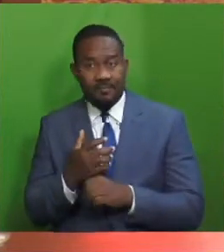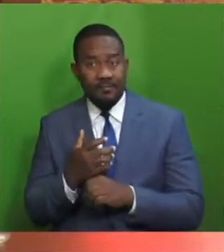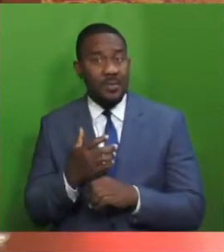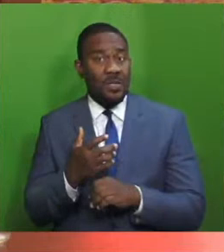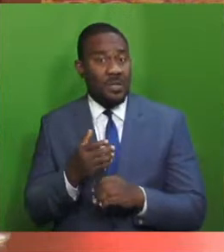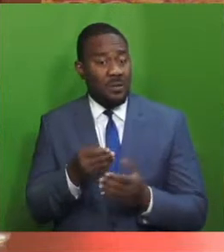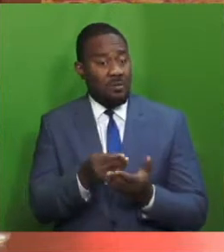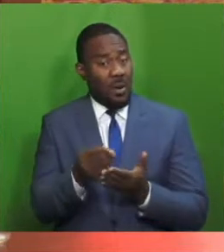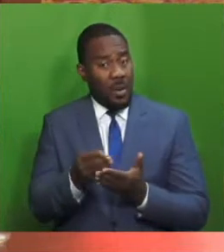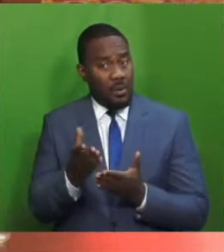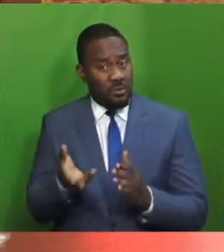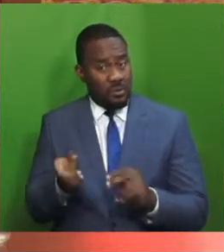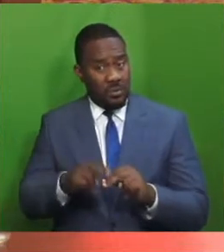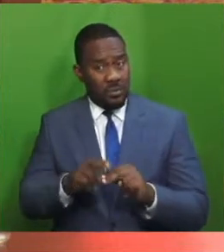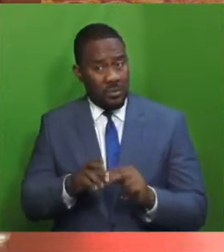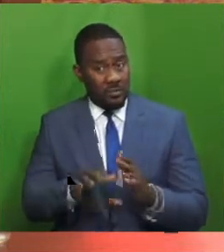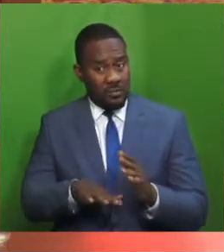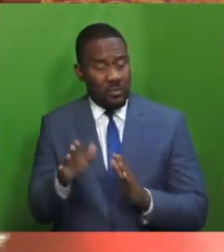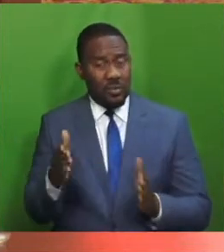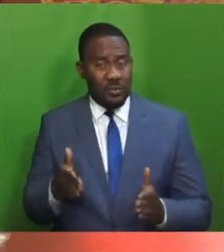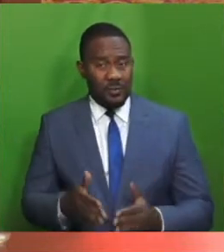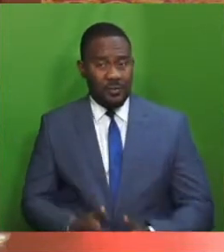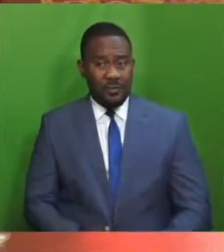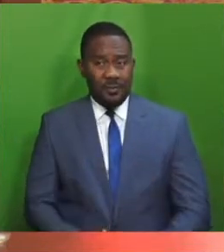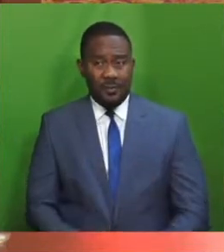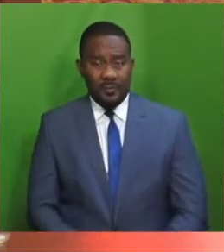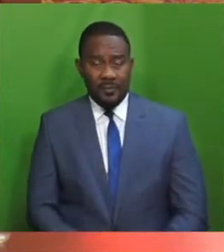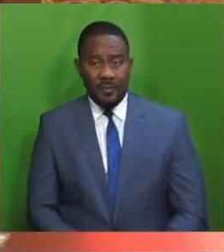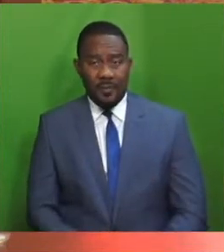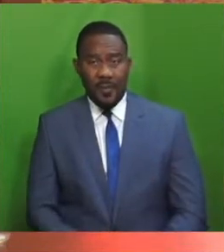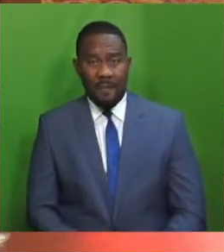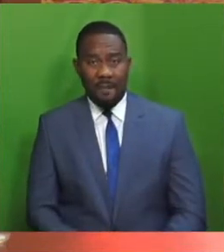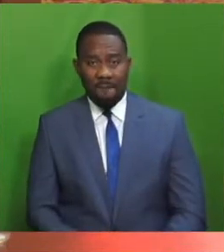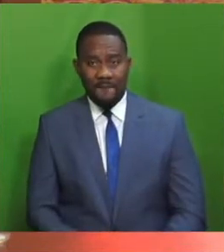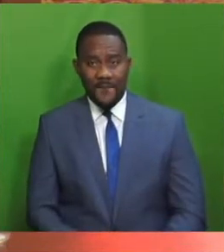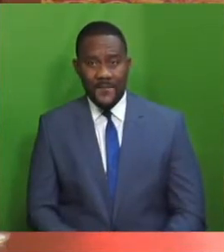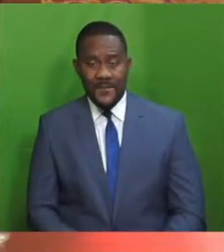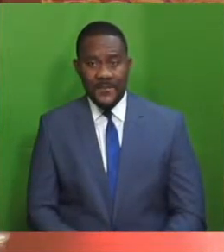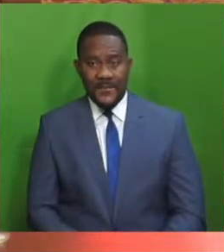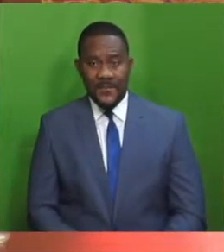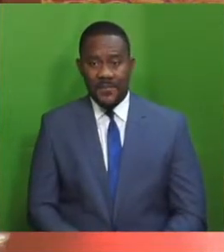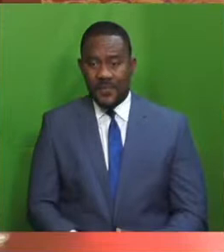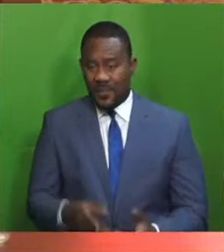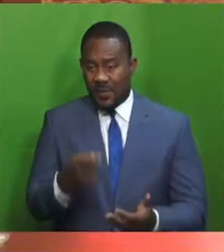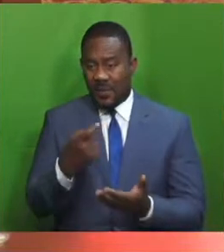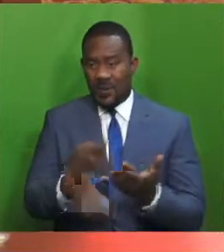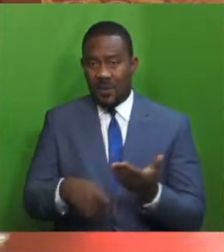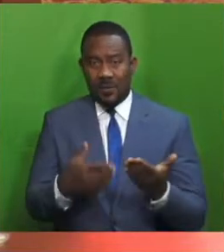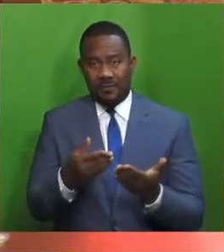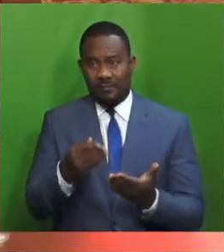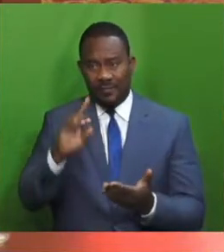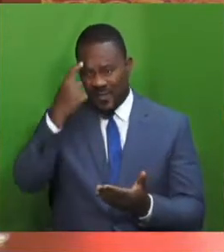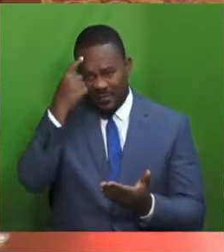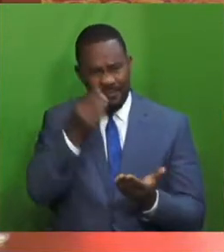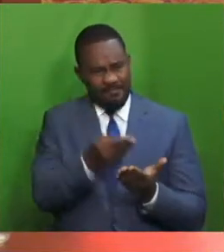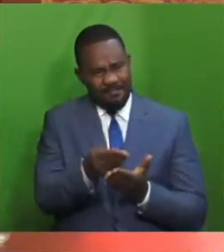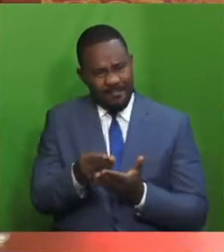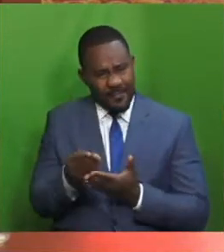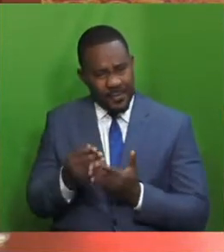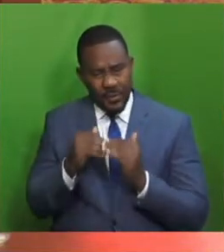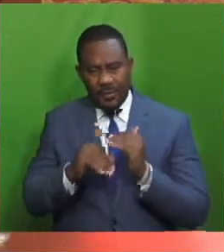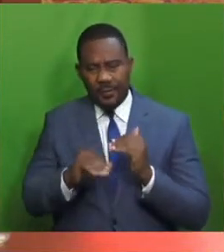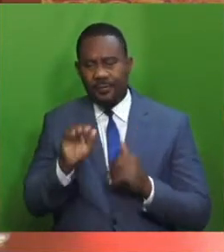rise again to lubricate the economy. Mr. Speaker, fiscal deficit was contained below 5%